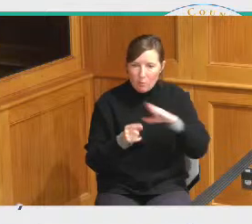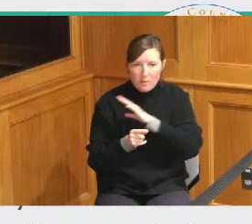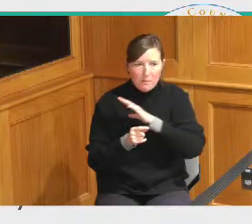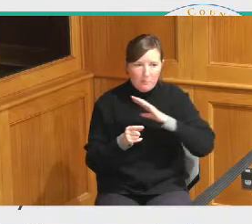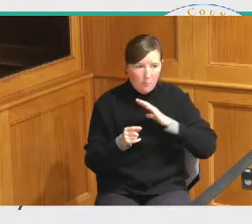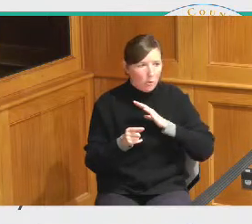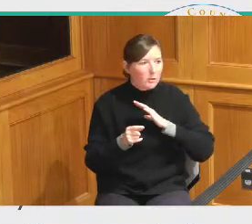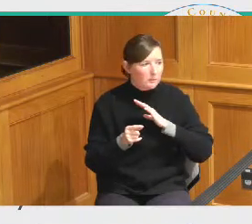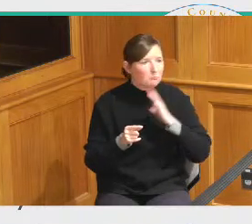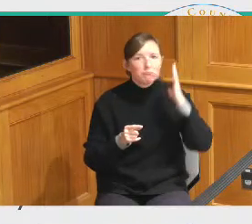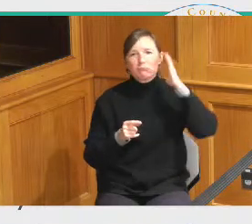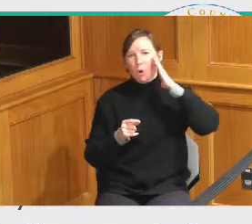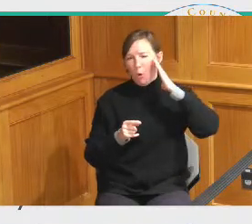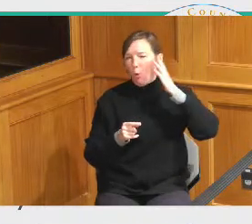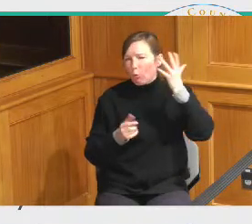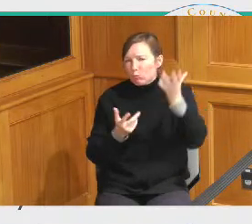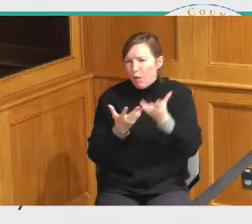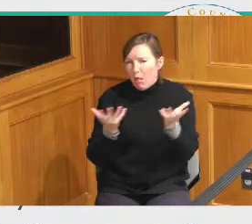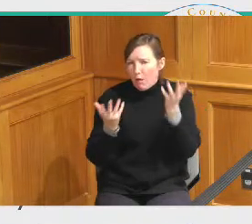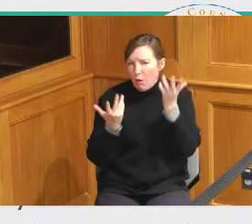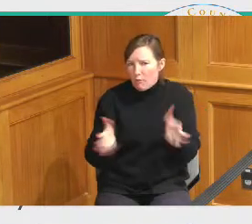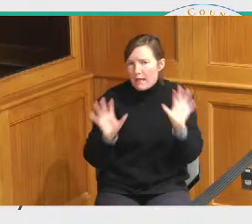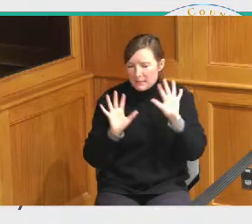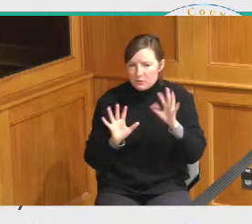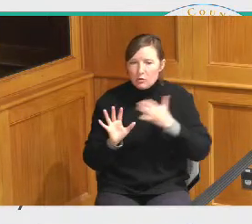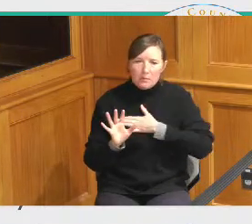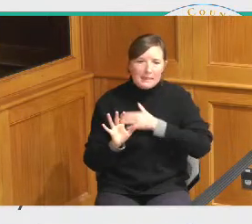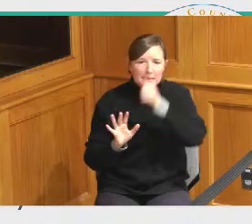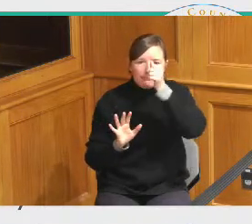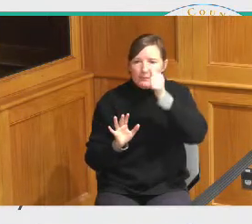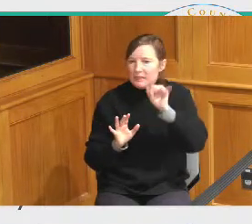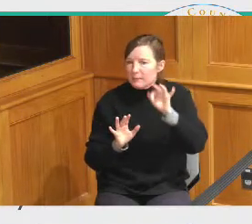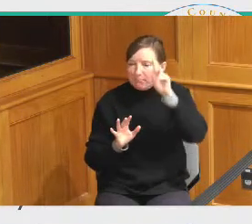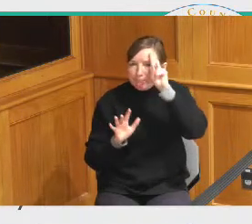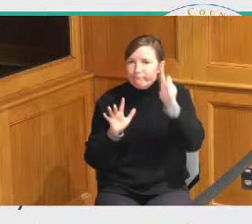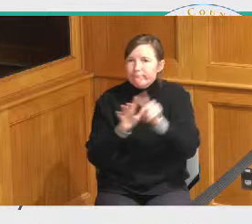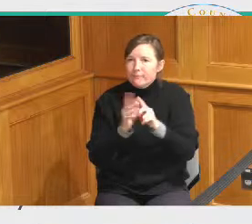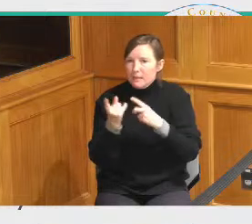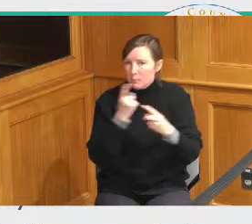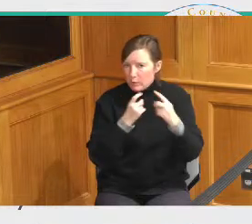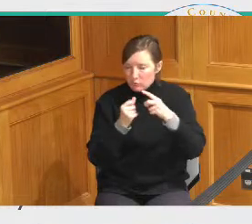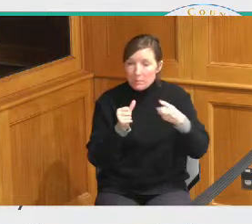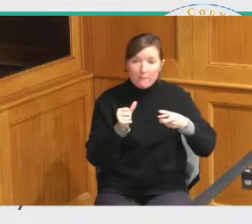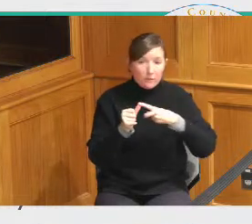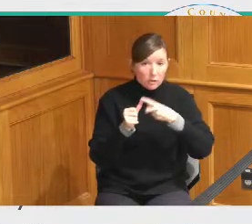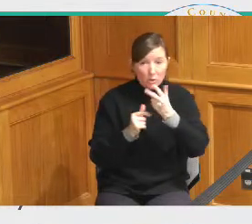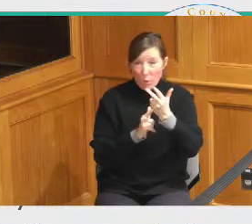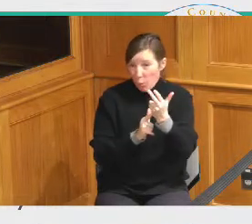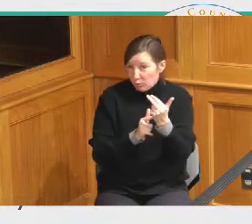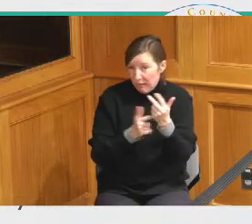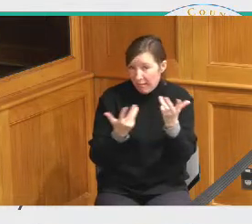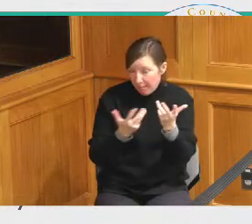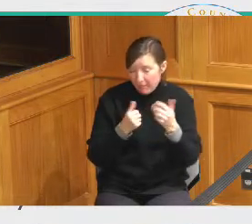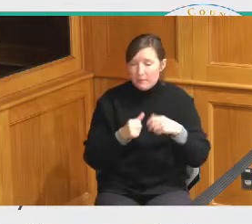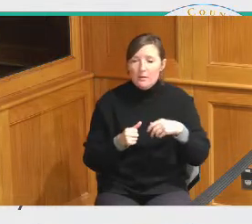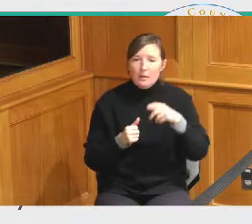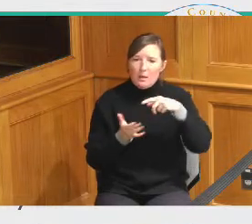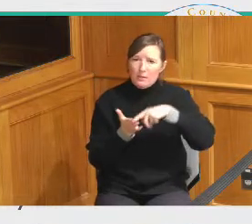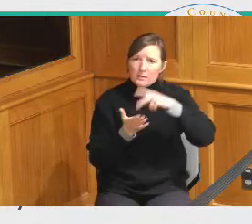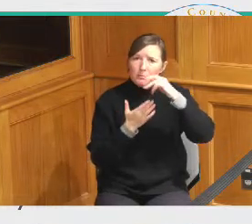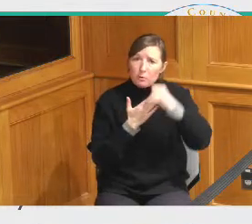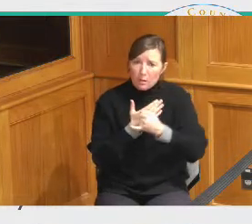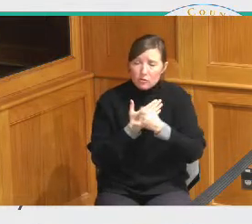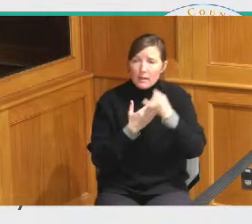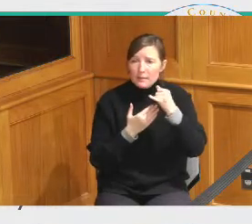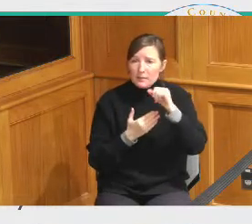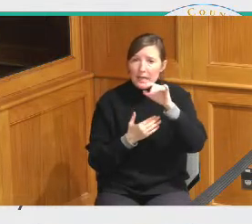is familiar with a lot of this information, so please let me know if you have any questions. But first, in terms of the hotel, this project does